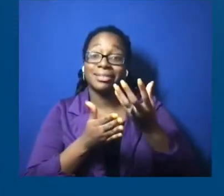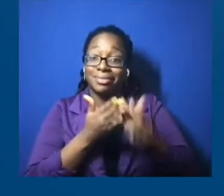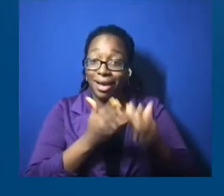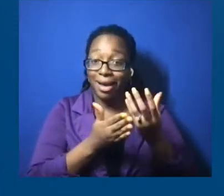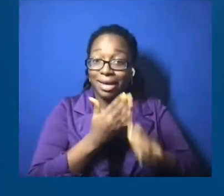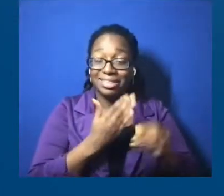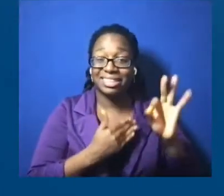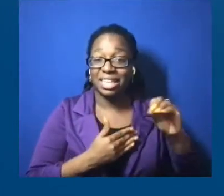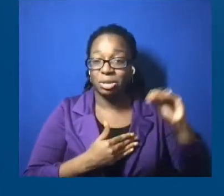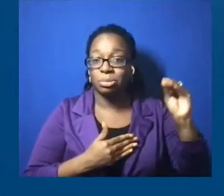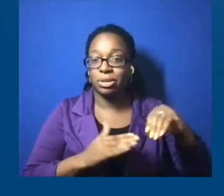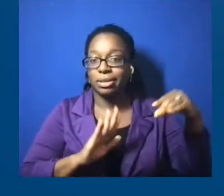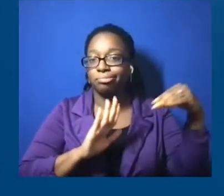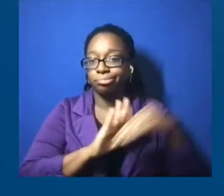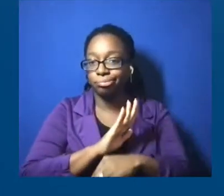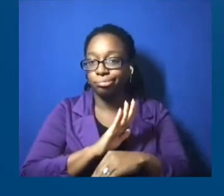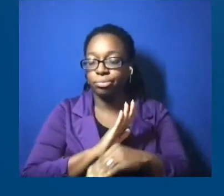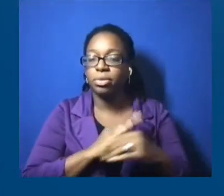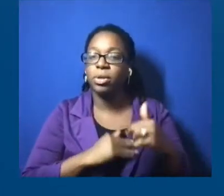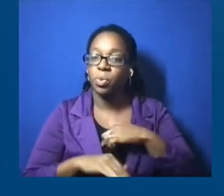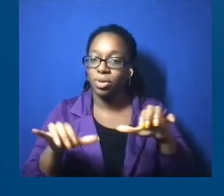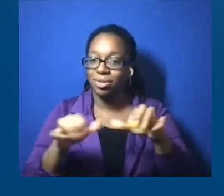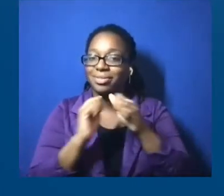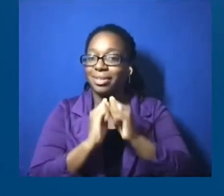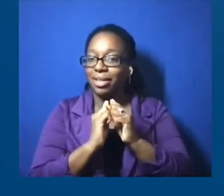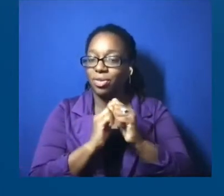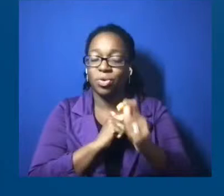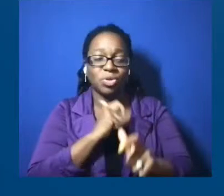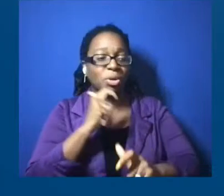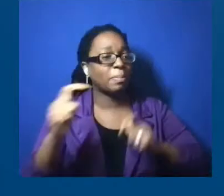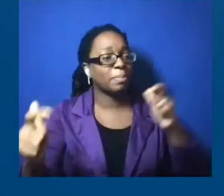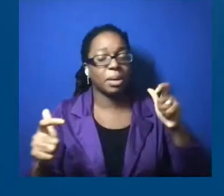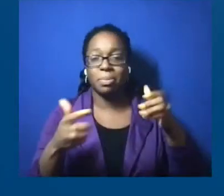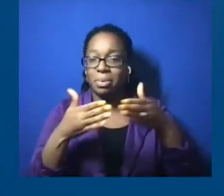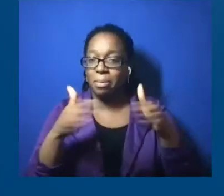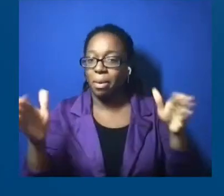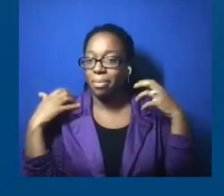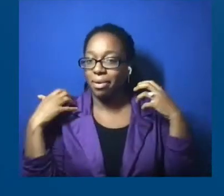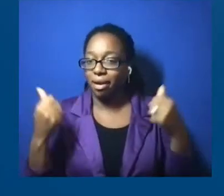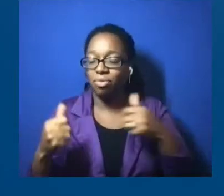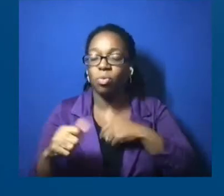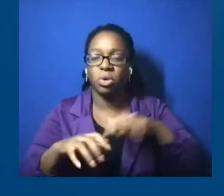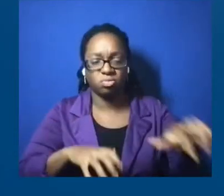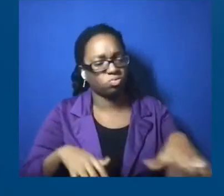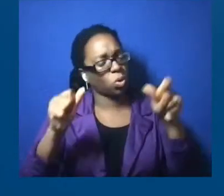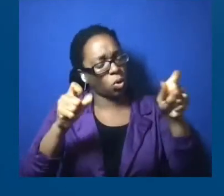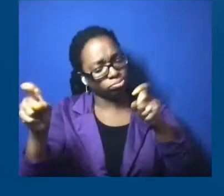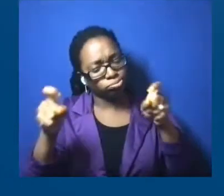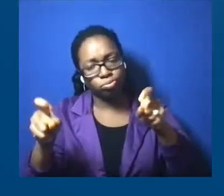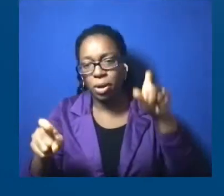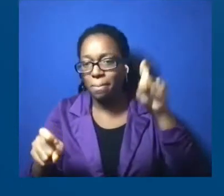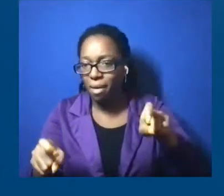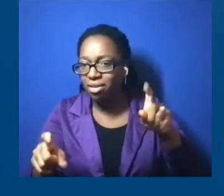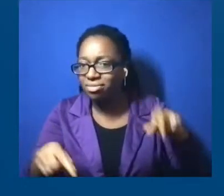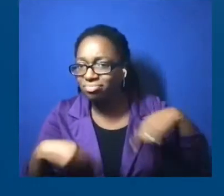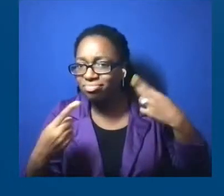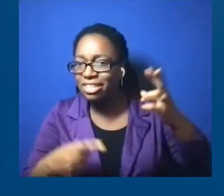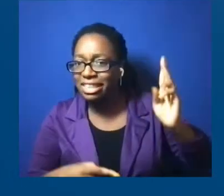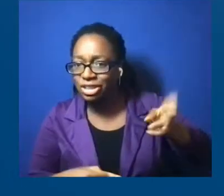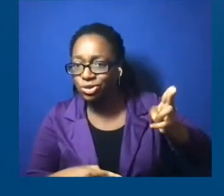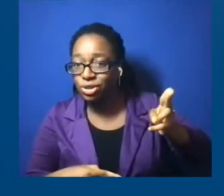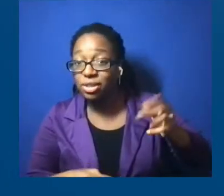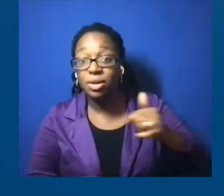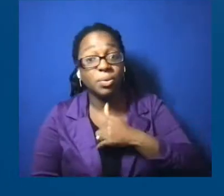did it together, one of the biggest public health efforts ever undertaken in the United States of America. We went from 2